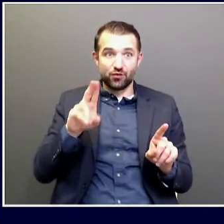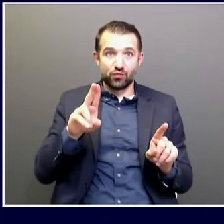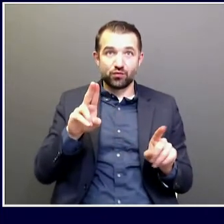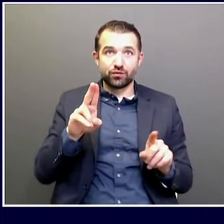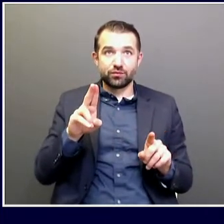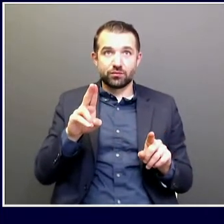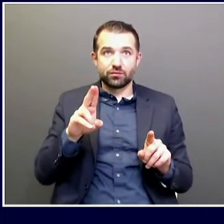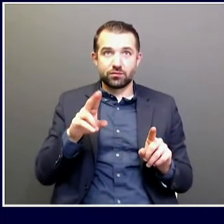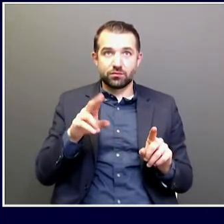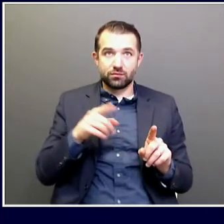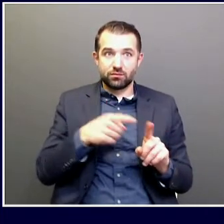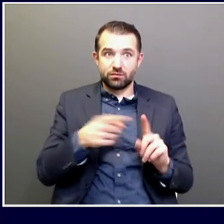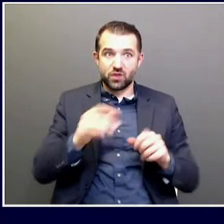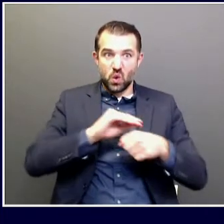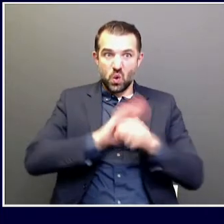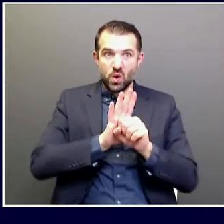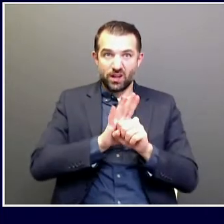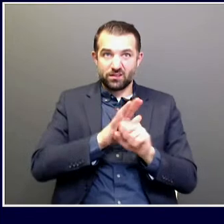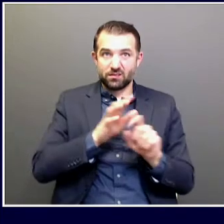it's